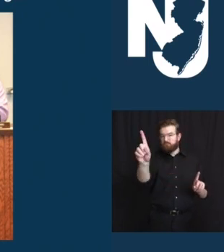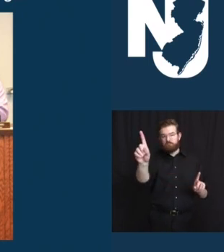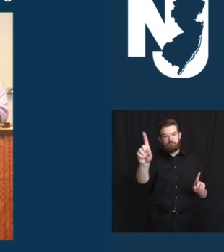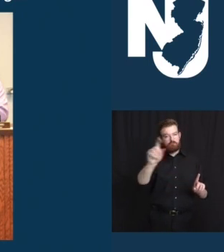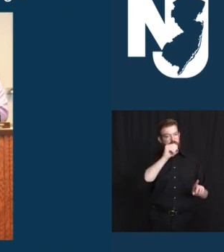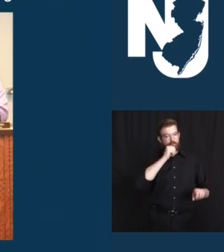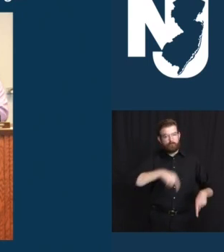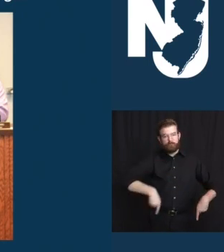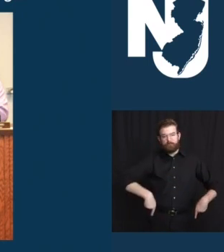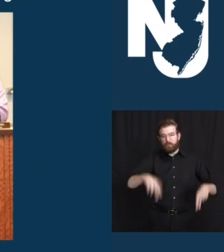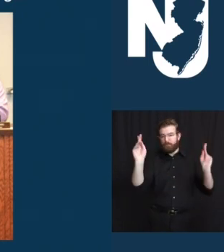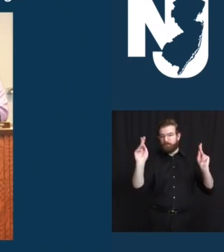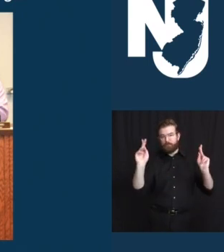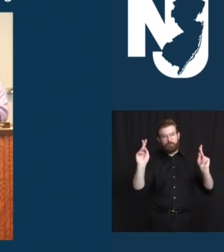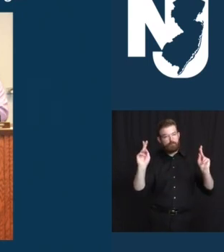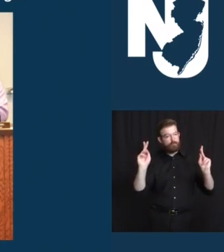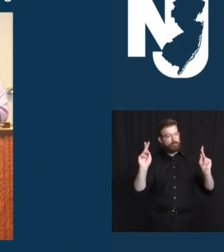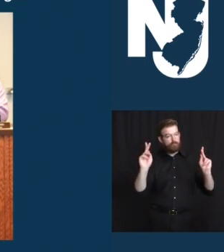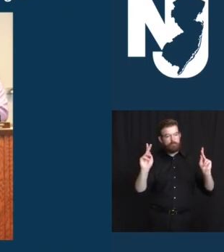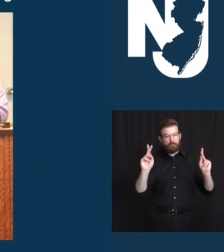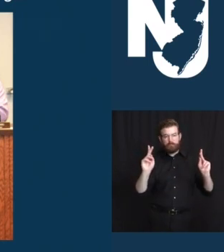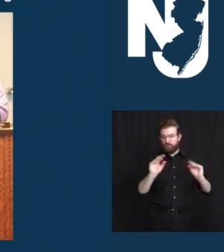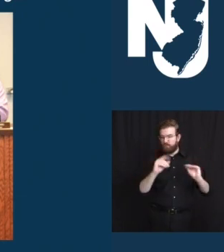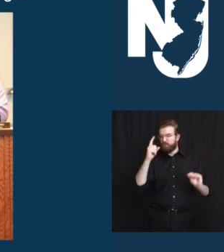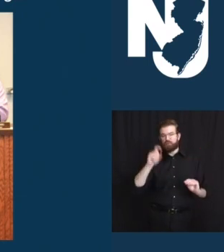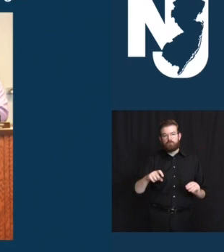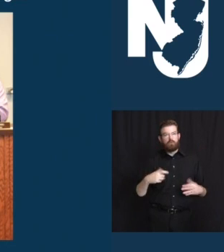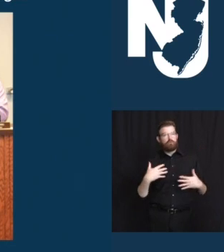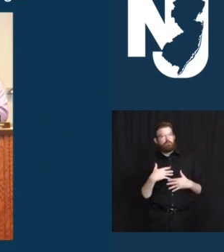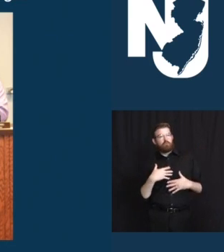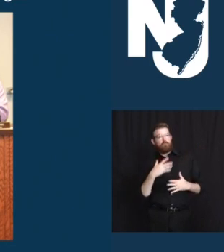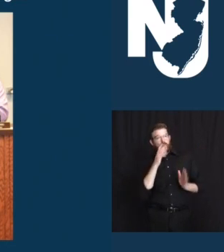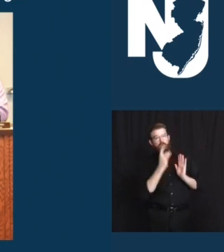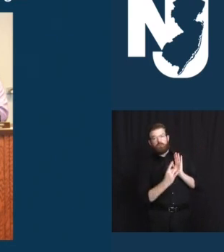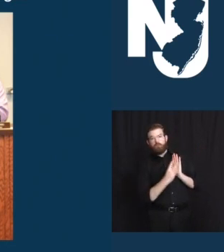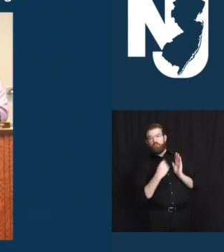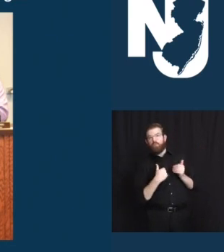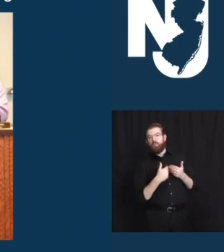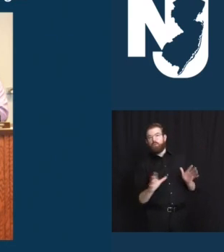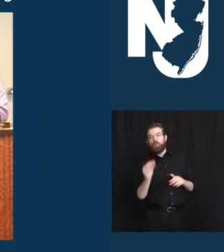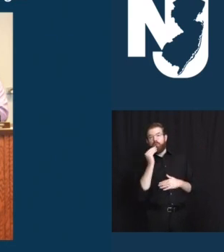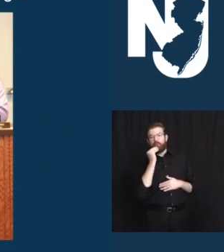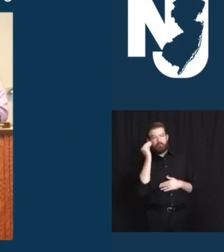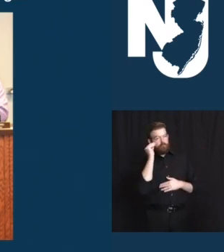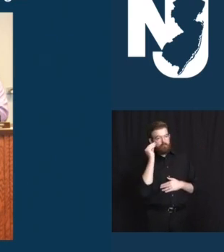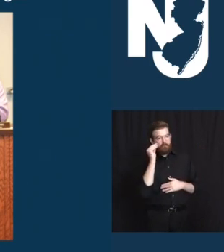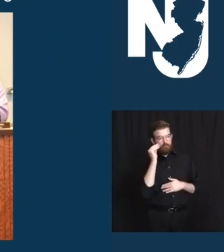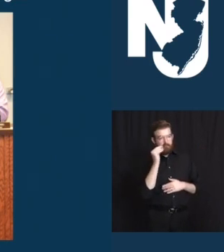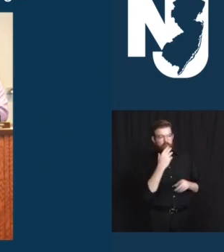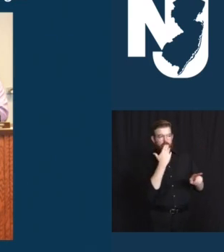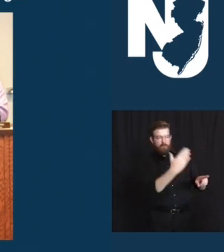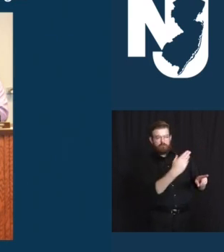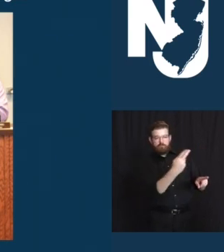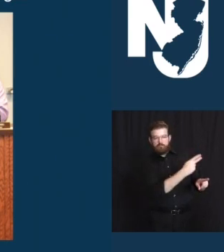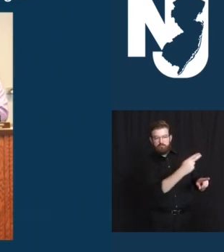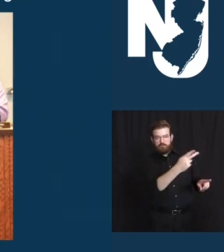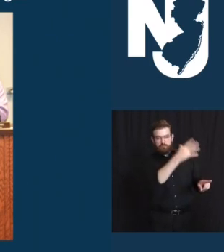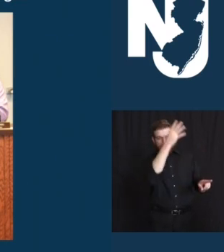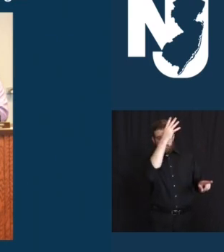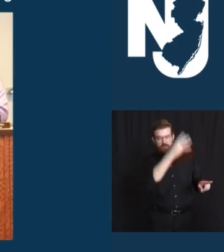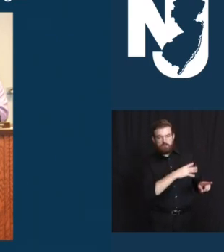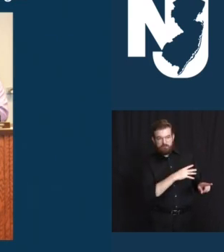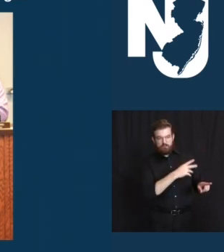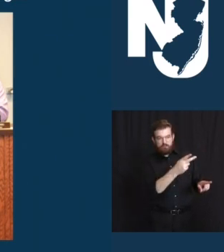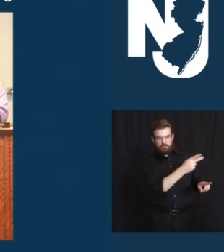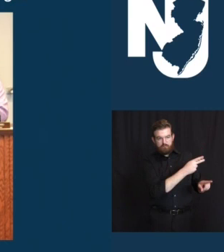one should fear losing their home. Thankfully, Mayor Henry and Chief Levine were able to step in to protect